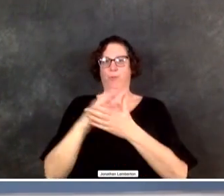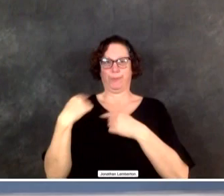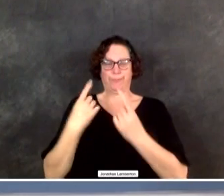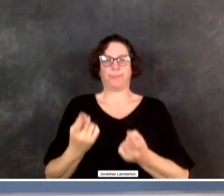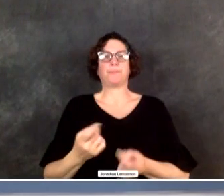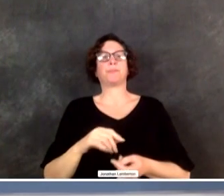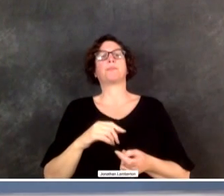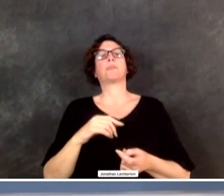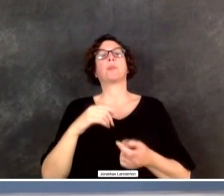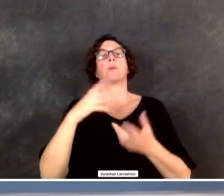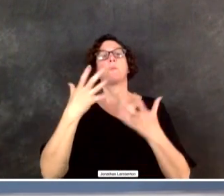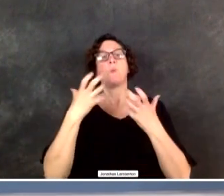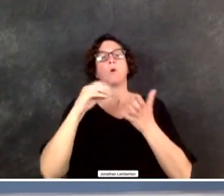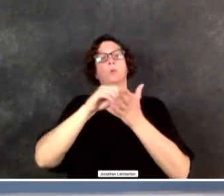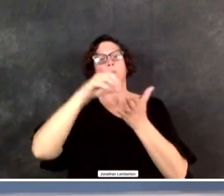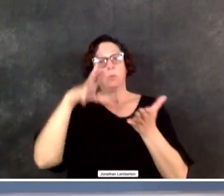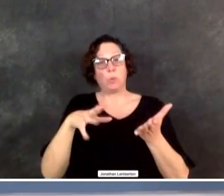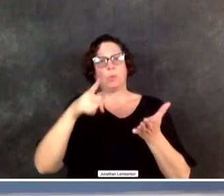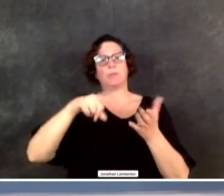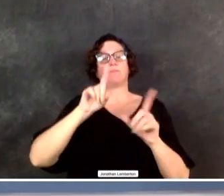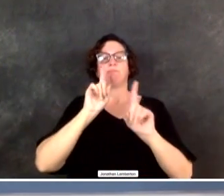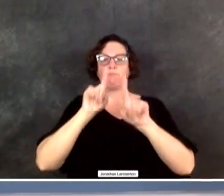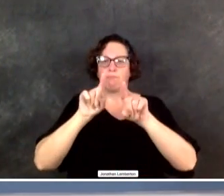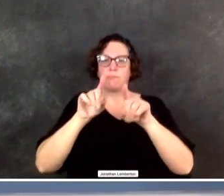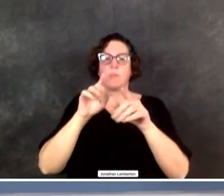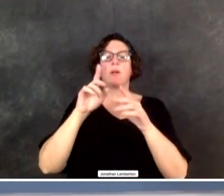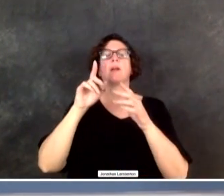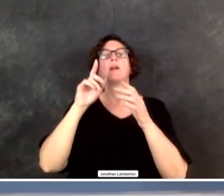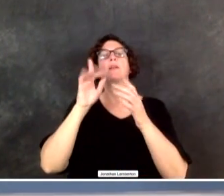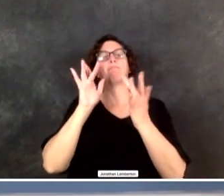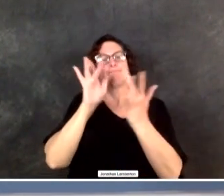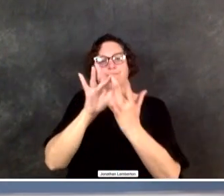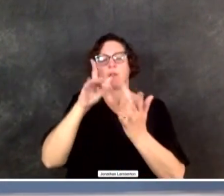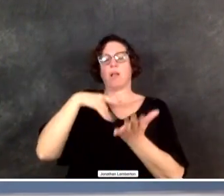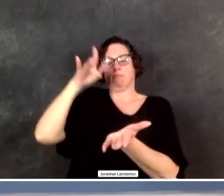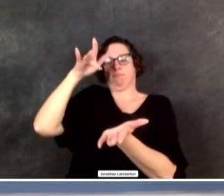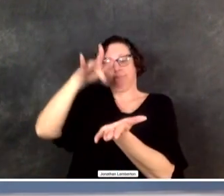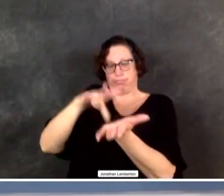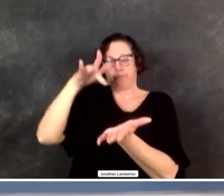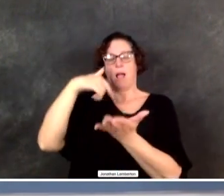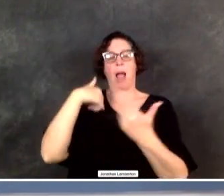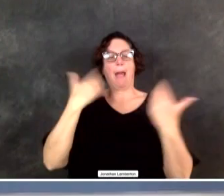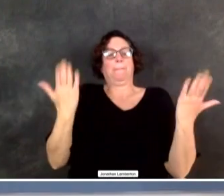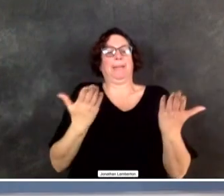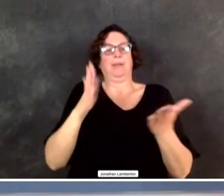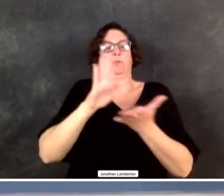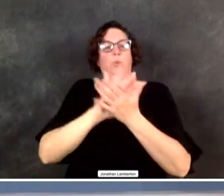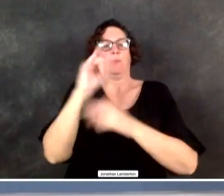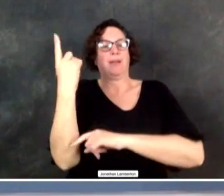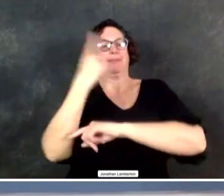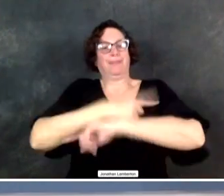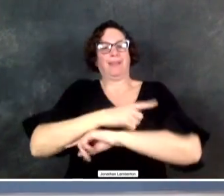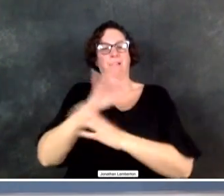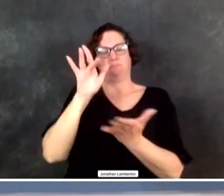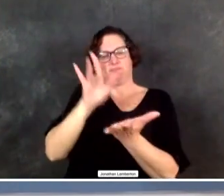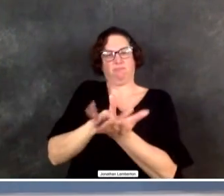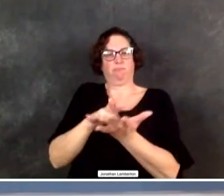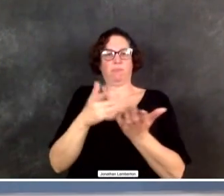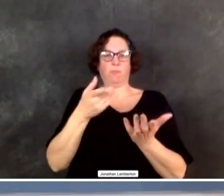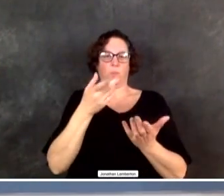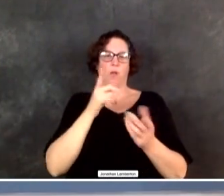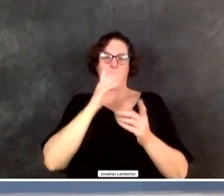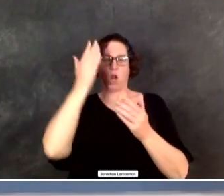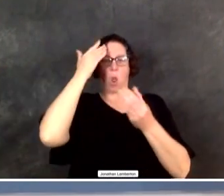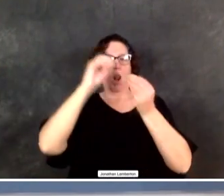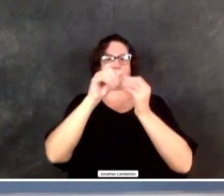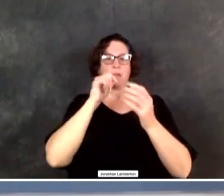hearing very strongly from our parents and from our teachers is that there also needs to be a very strong